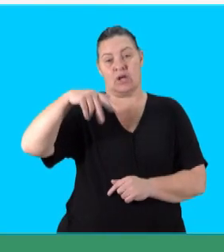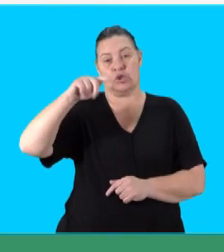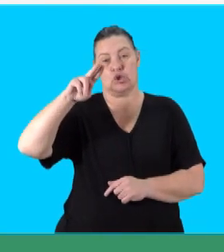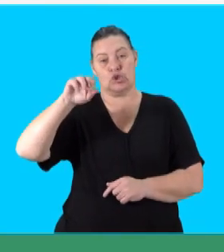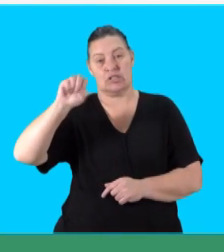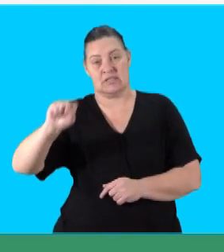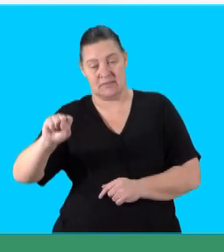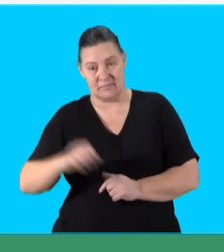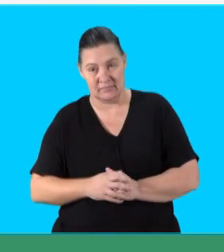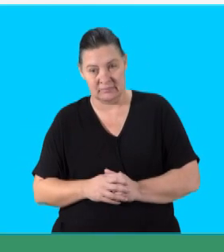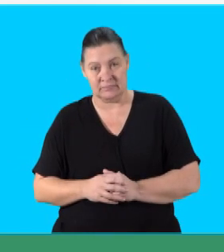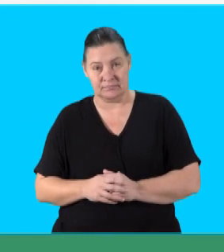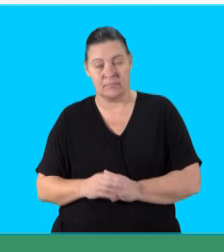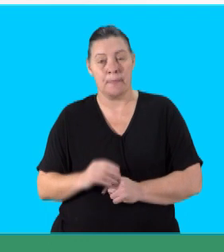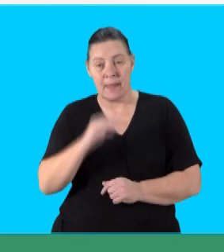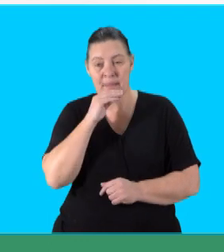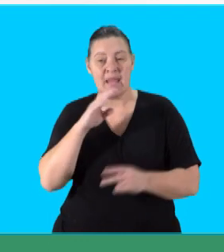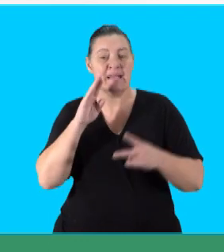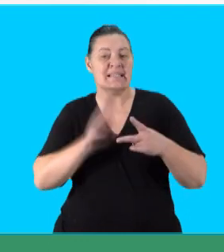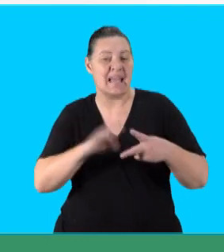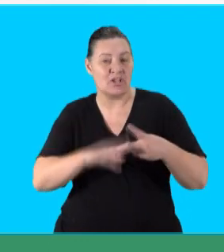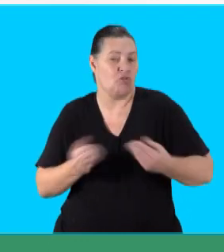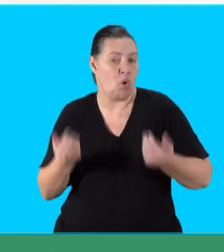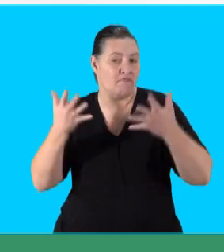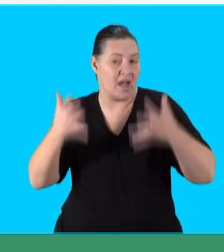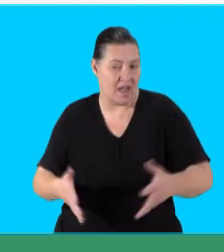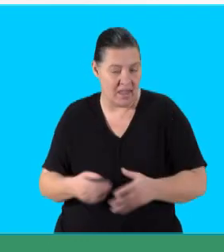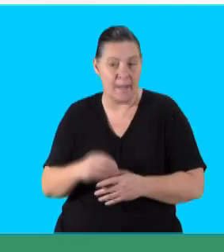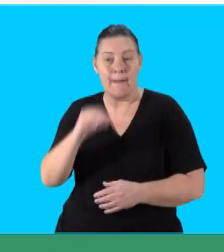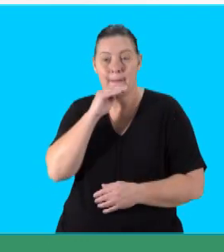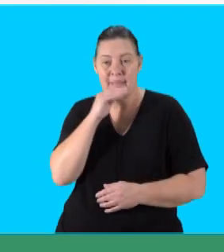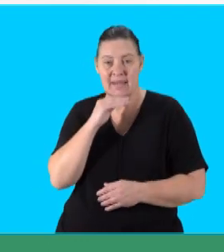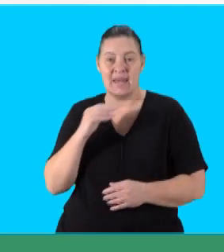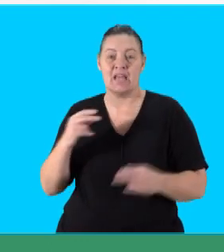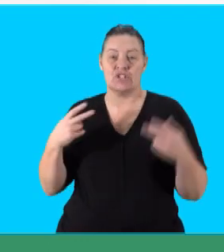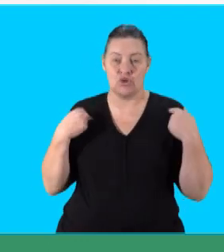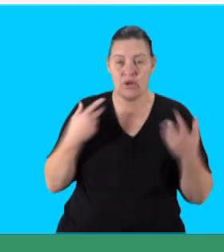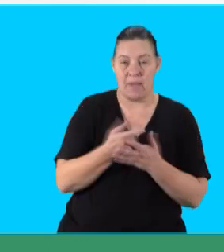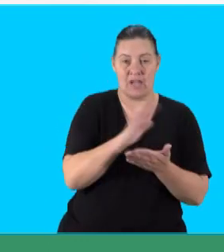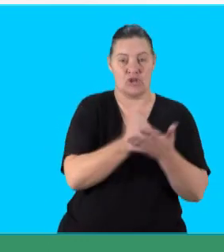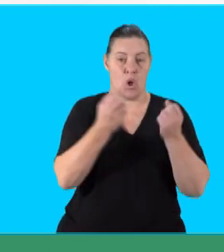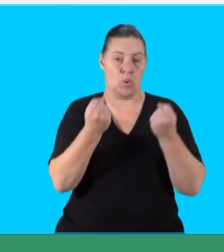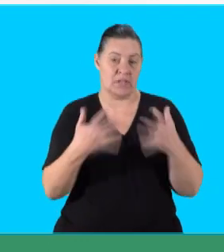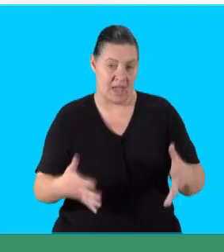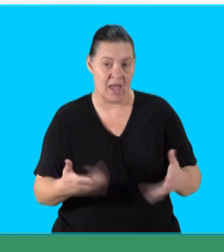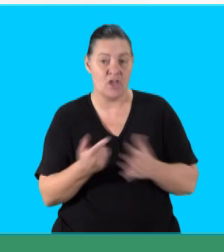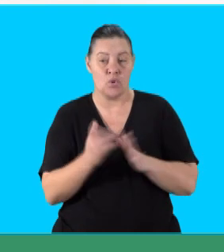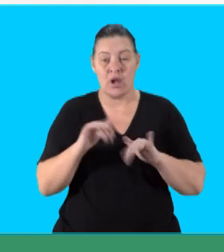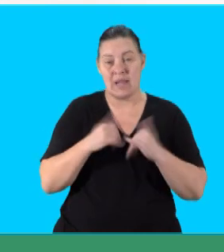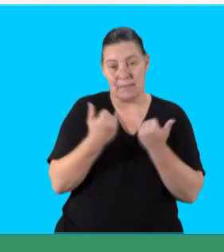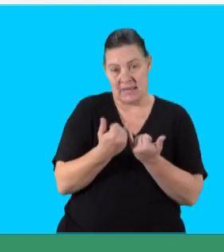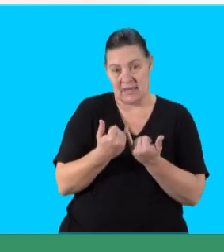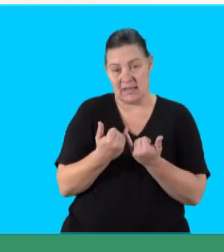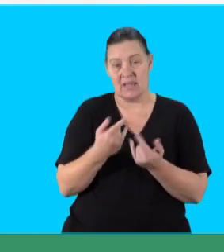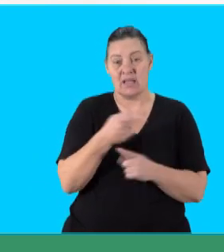The meaning of the secondary offering. A secondary offering is an offering of securities by a shareholder of the company as opposed to